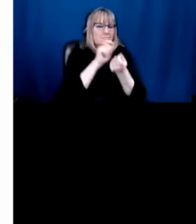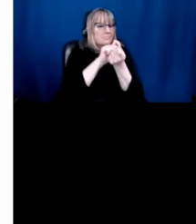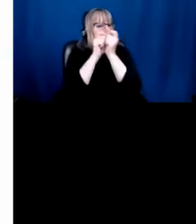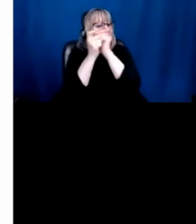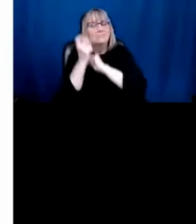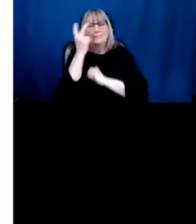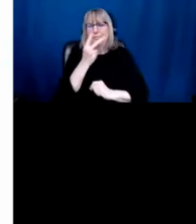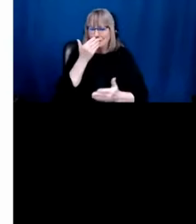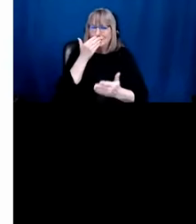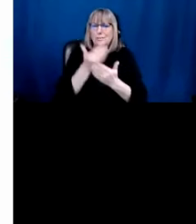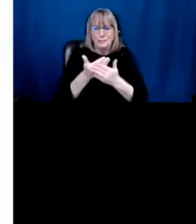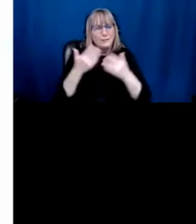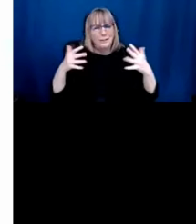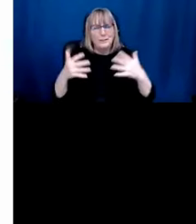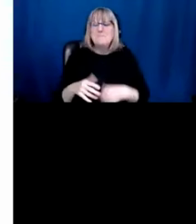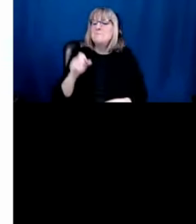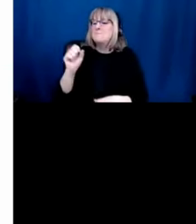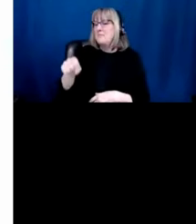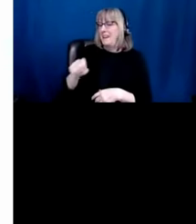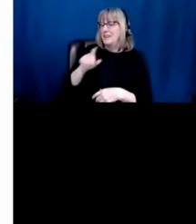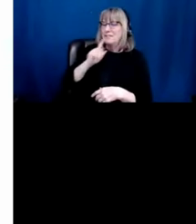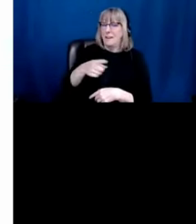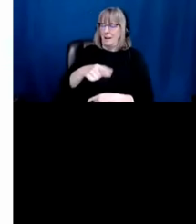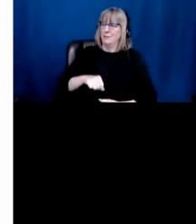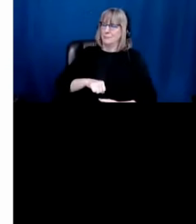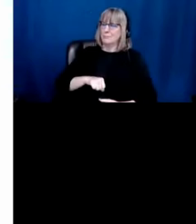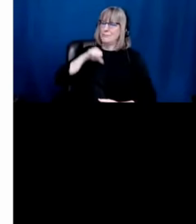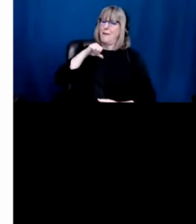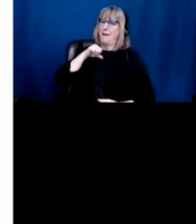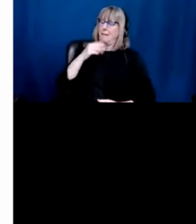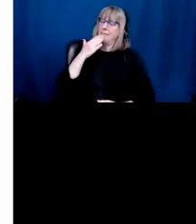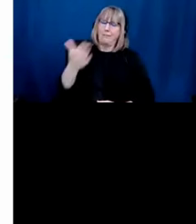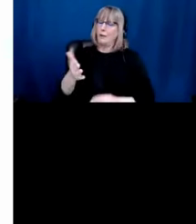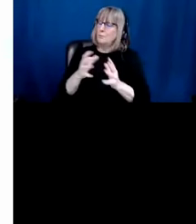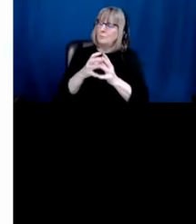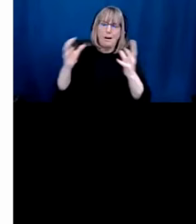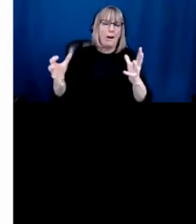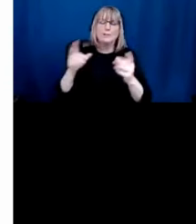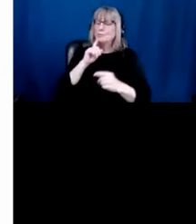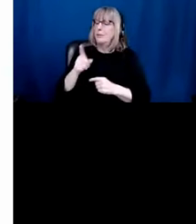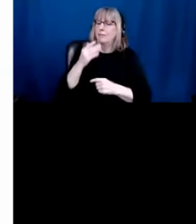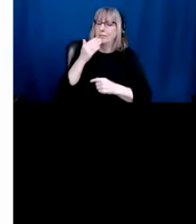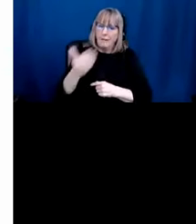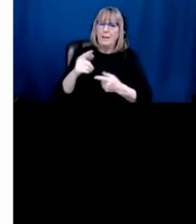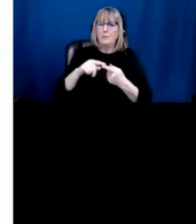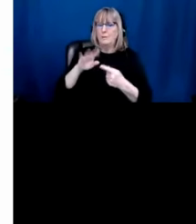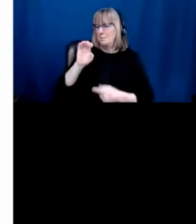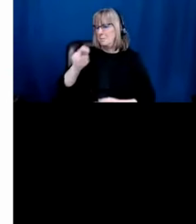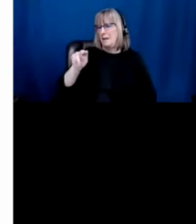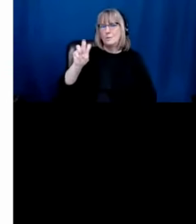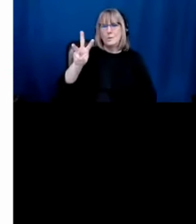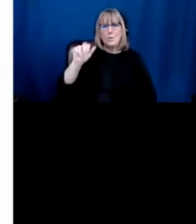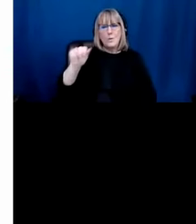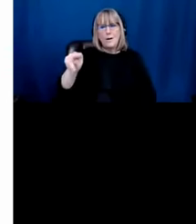good. No, it's really a point of pride. Thank you so much. Thanks to Ben Swan, who was